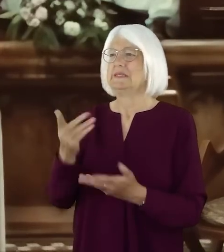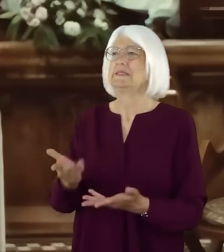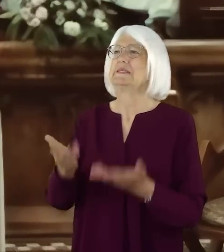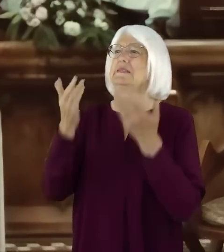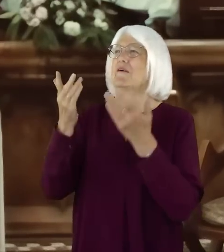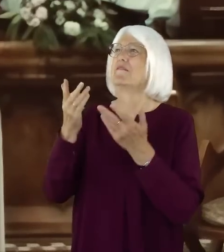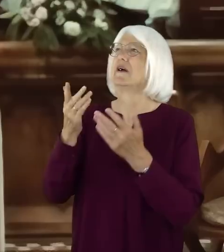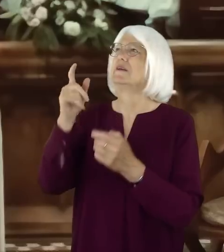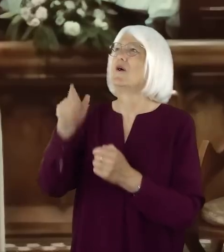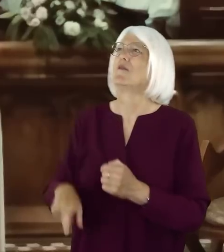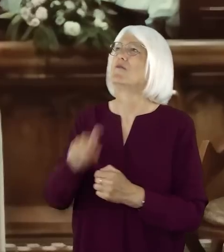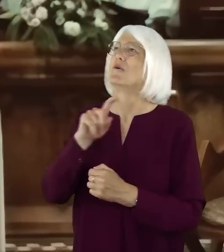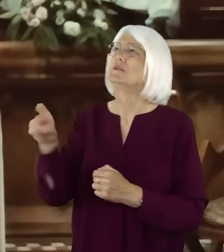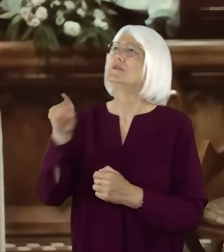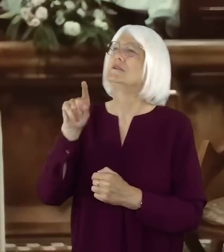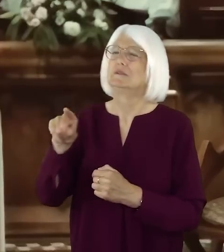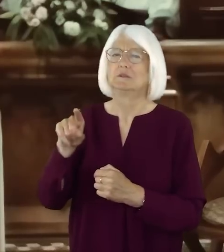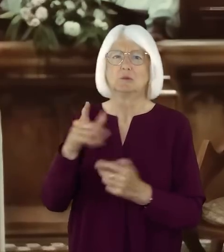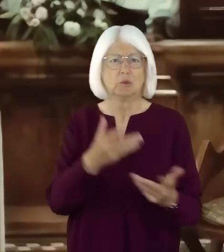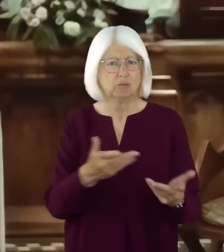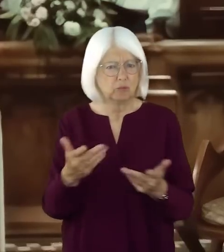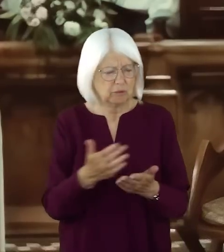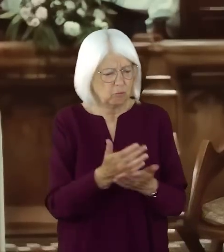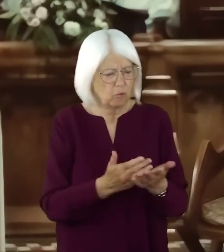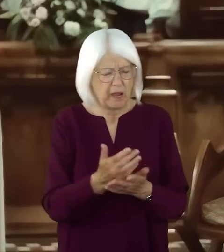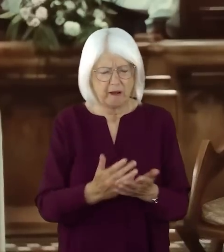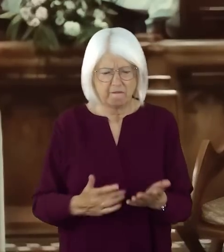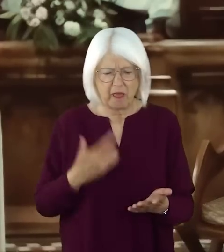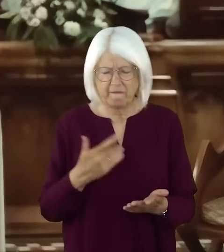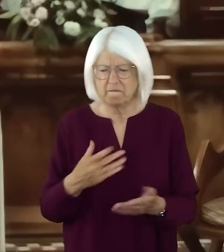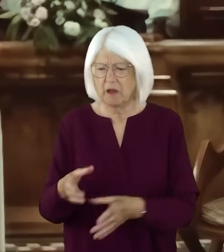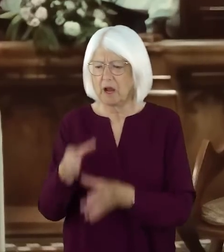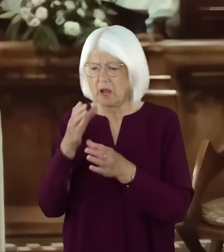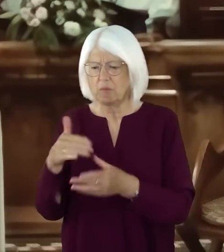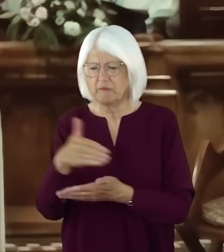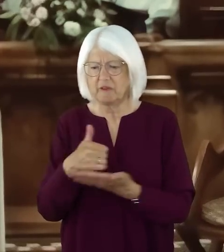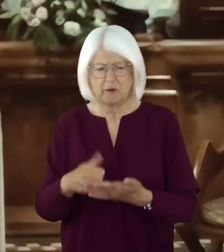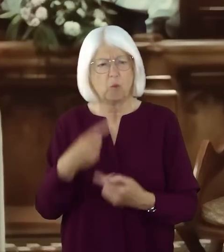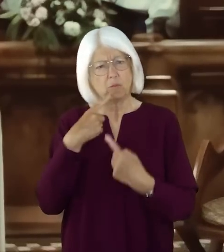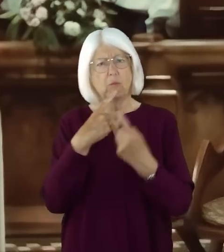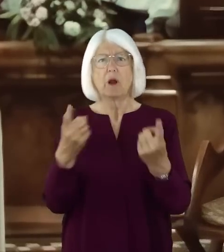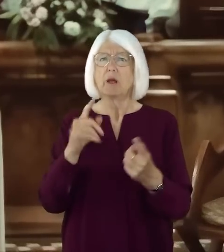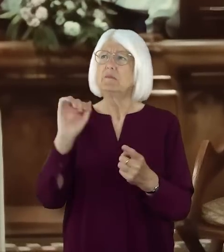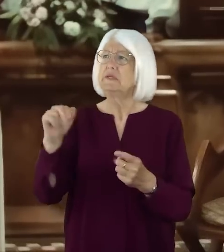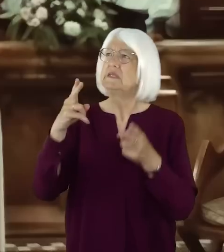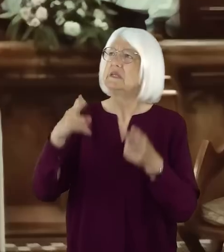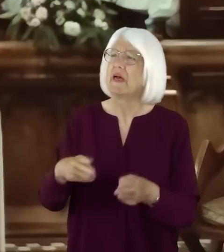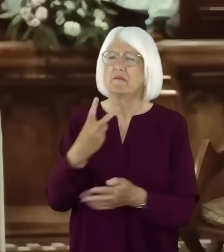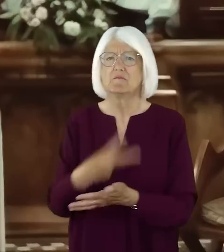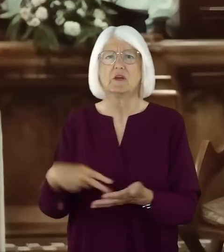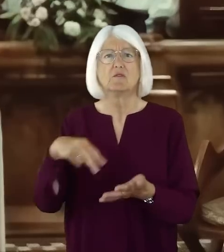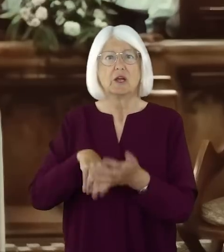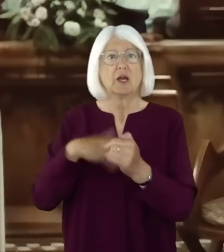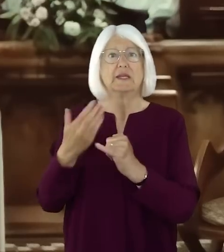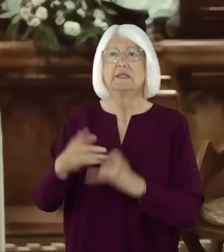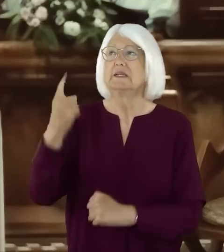for all upon the cross. Bringing before you the bread of life and cup of salvation, we proclaim his death and